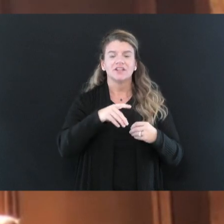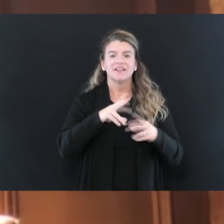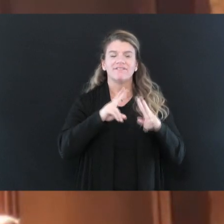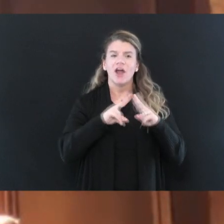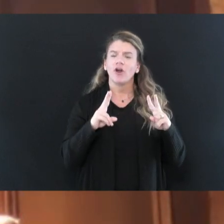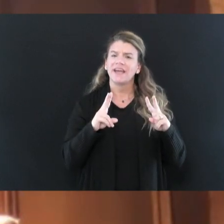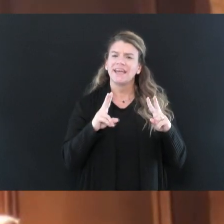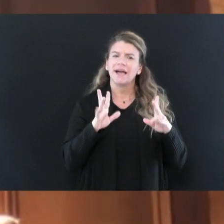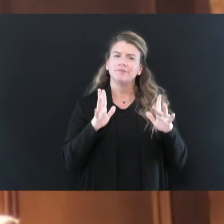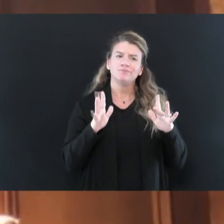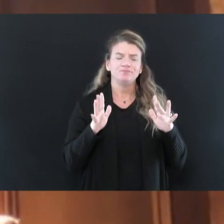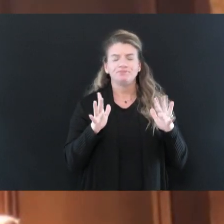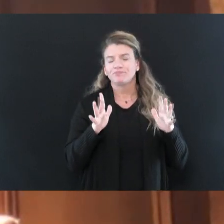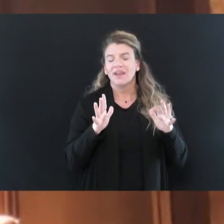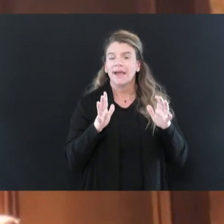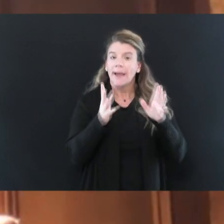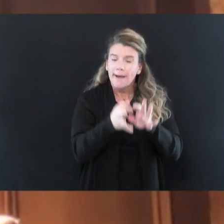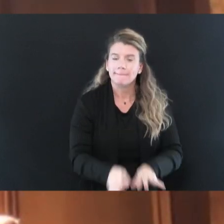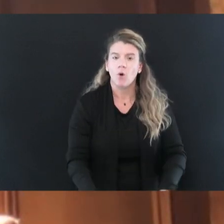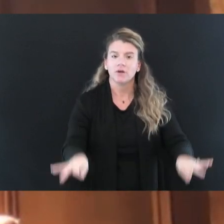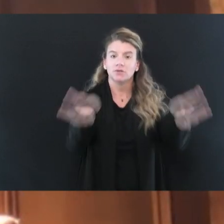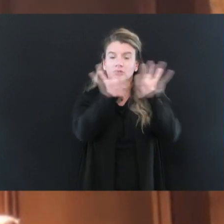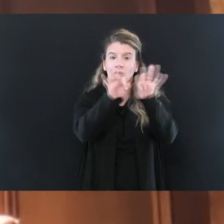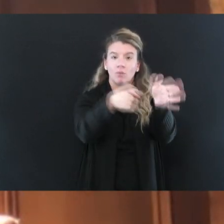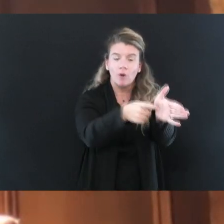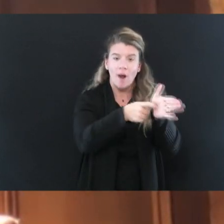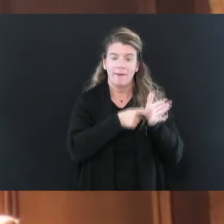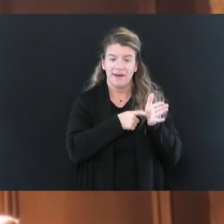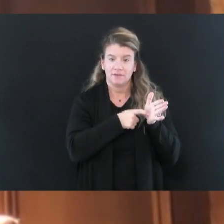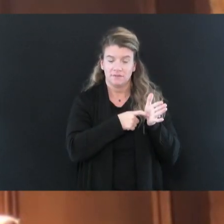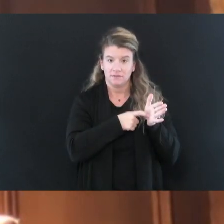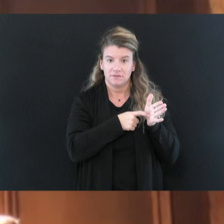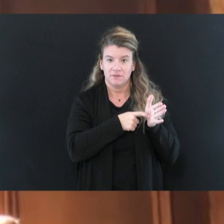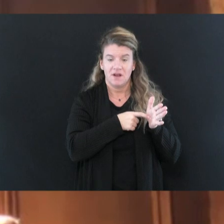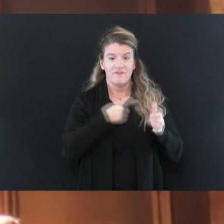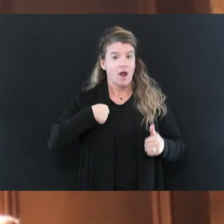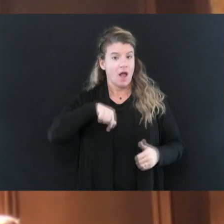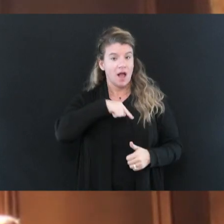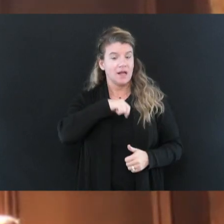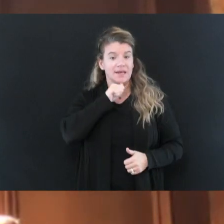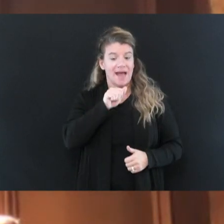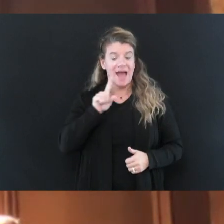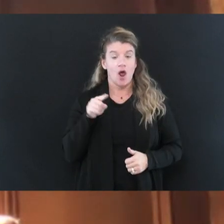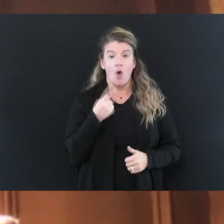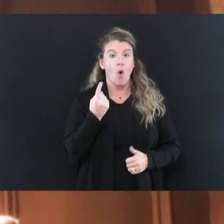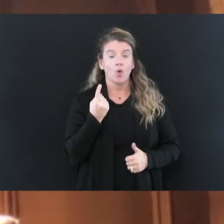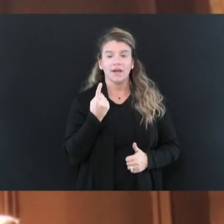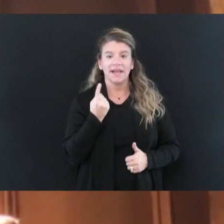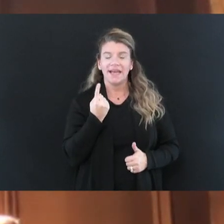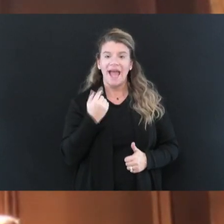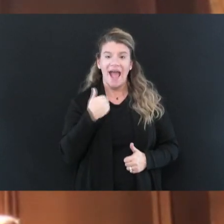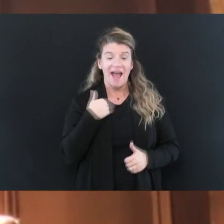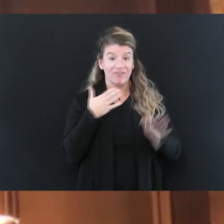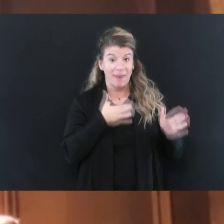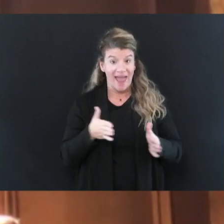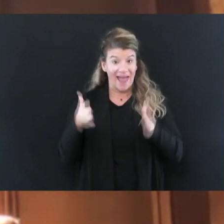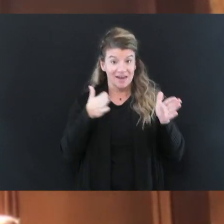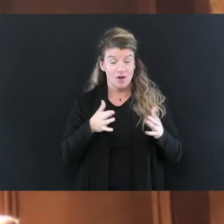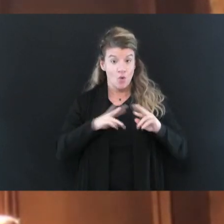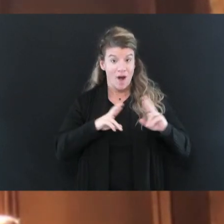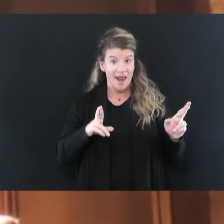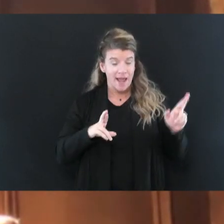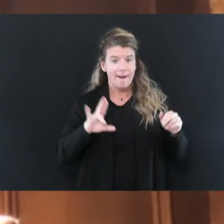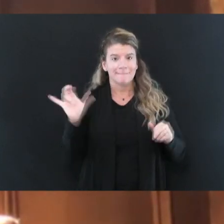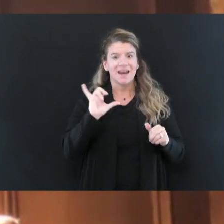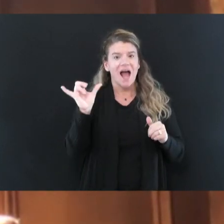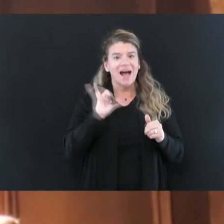key requirement for us to not only have the distribution plan, but also go through